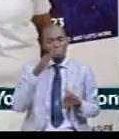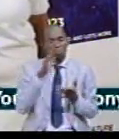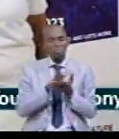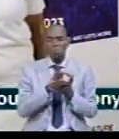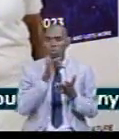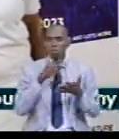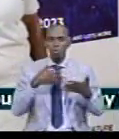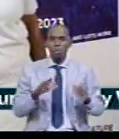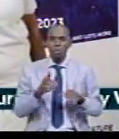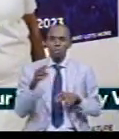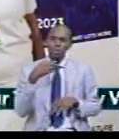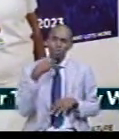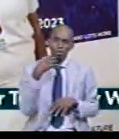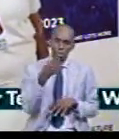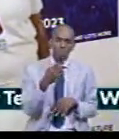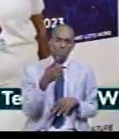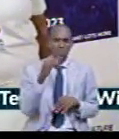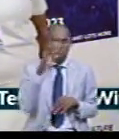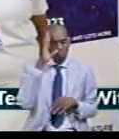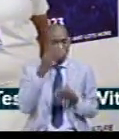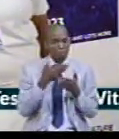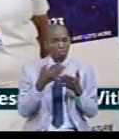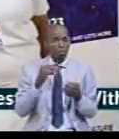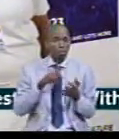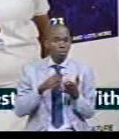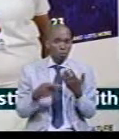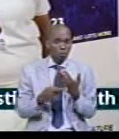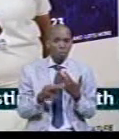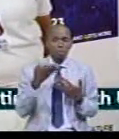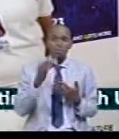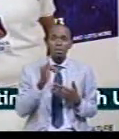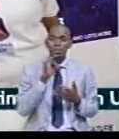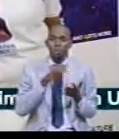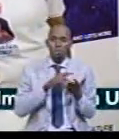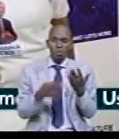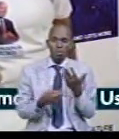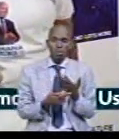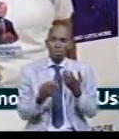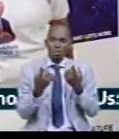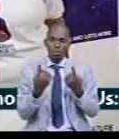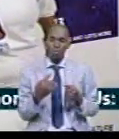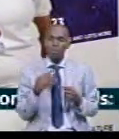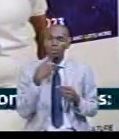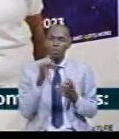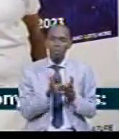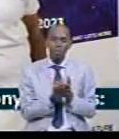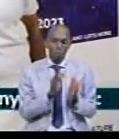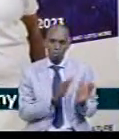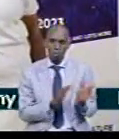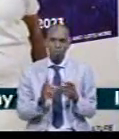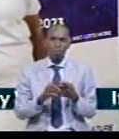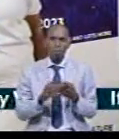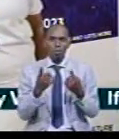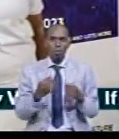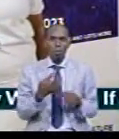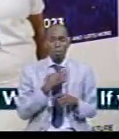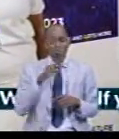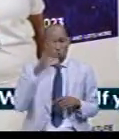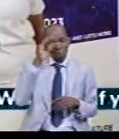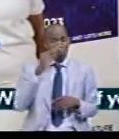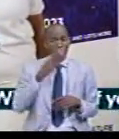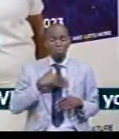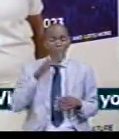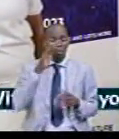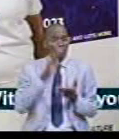man before this program that there's a program coming on here, and so you should prepare and come. And the man said, my wife would not allow me. Then